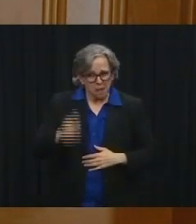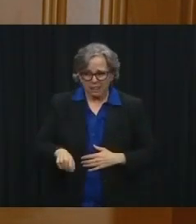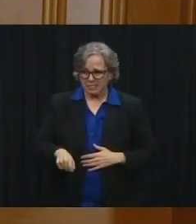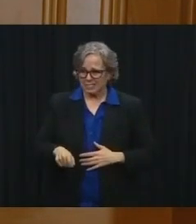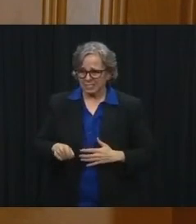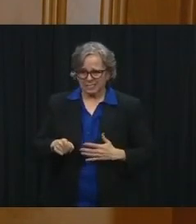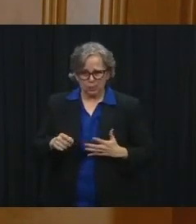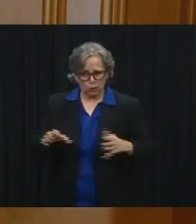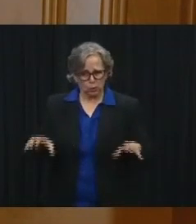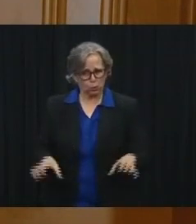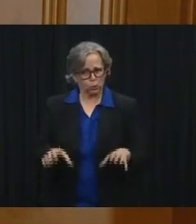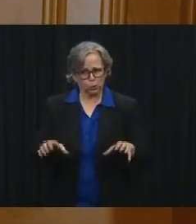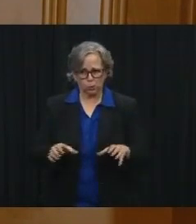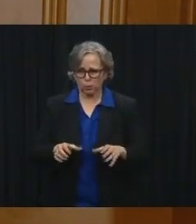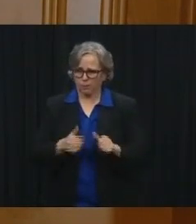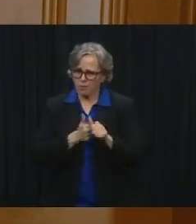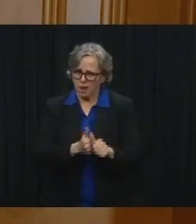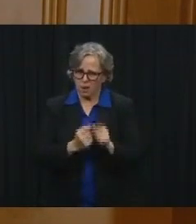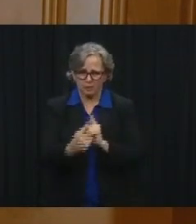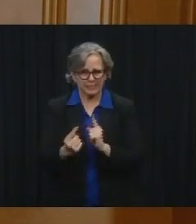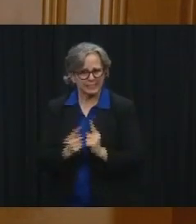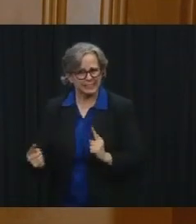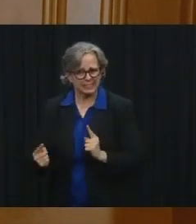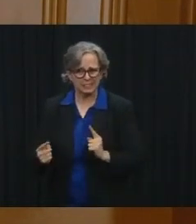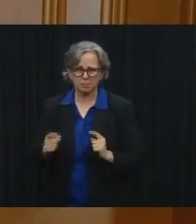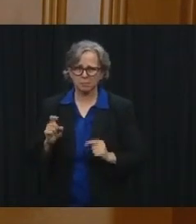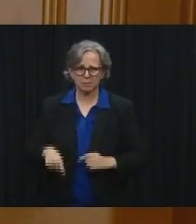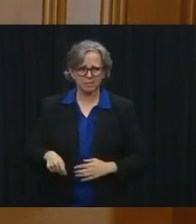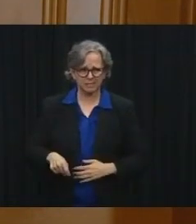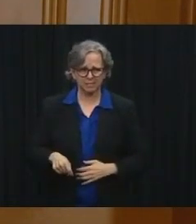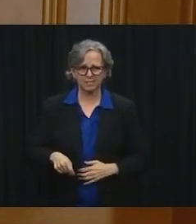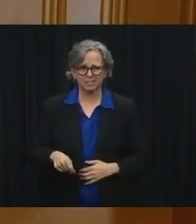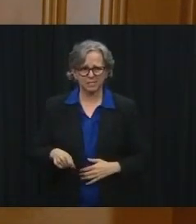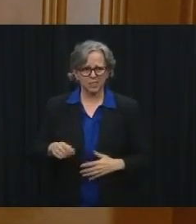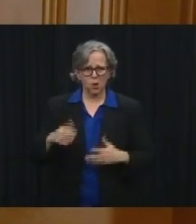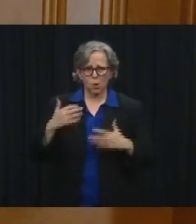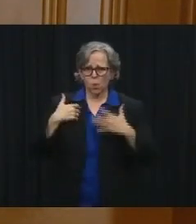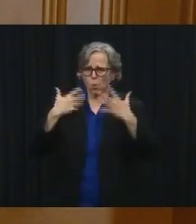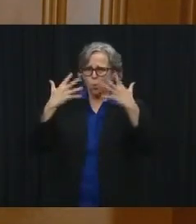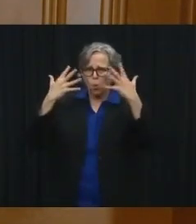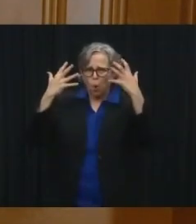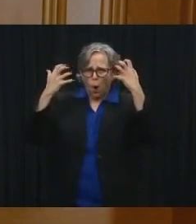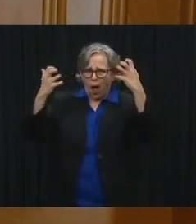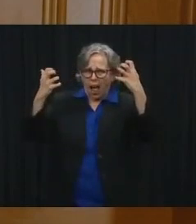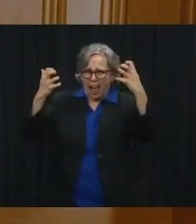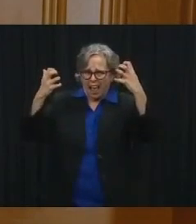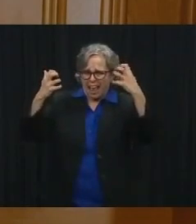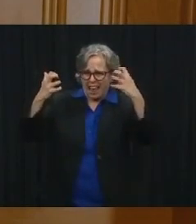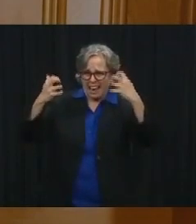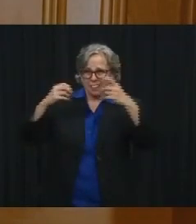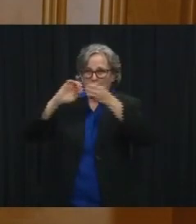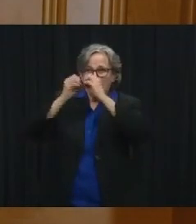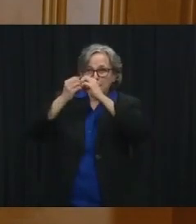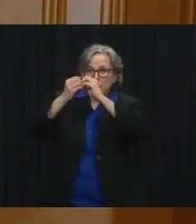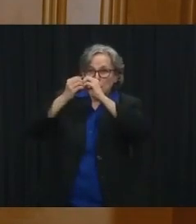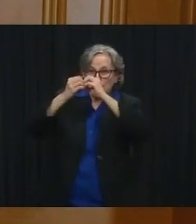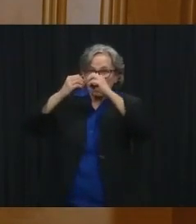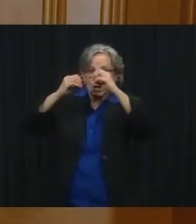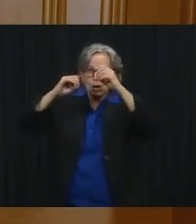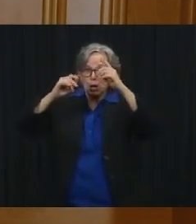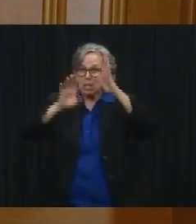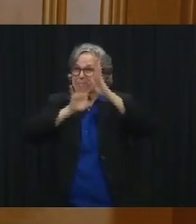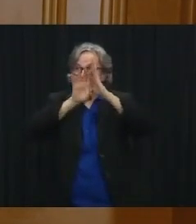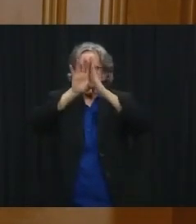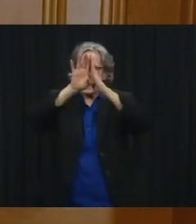if we're going to get our economy back, and I see it, I drive around, I see what's going on or what's not going